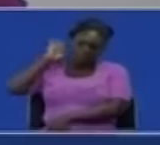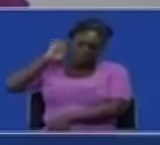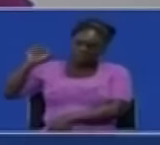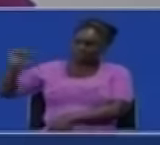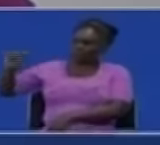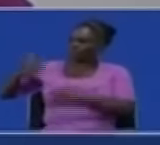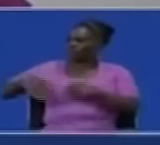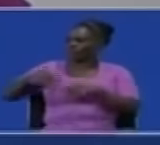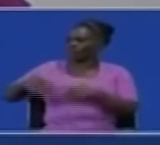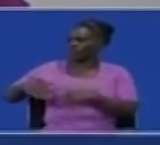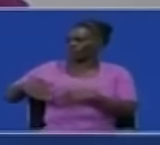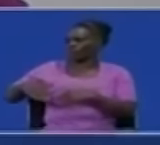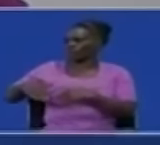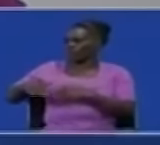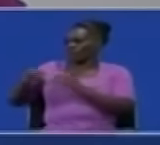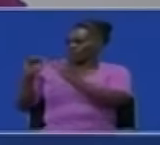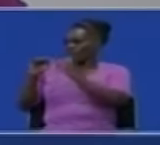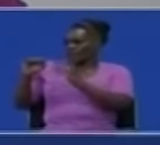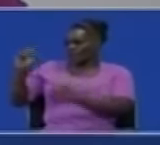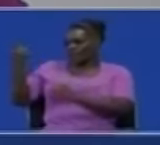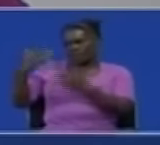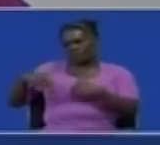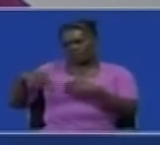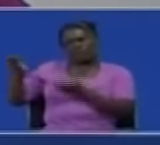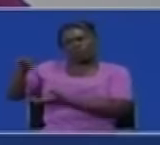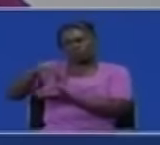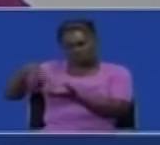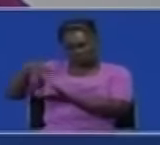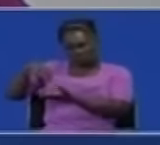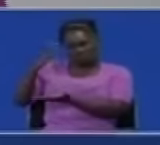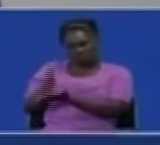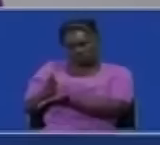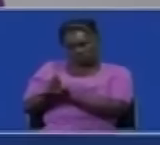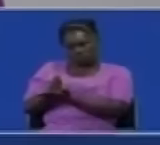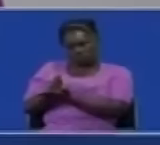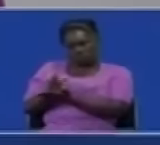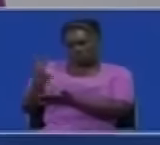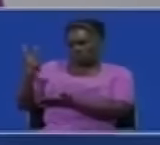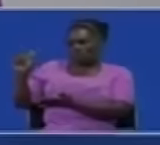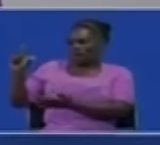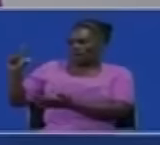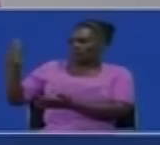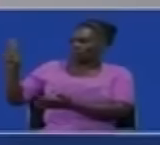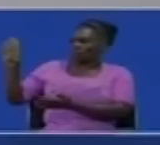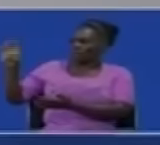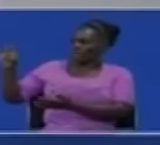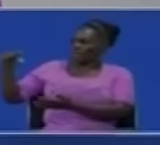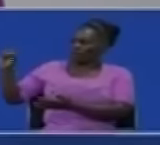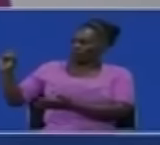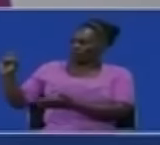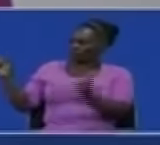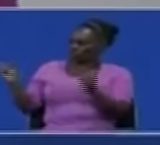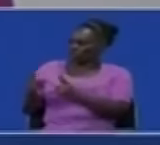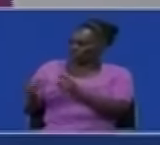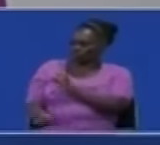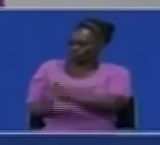politicians. To be fair, a lot of Kenyans are confused. So, Walubengo, if you can, just very briefly, and we'll have some graphics